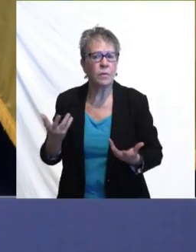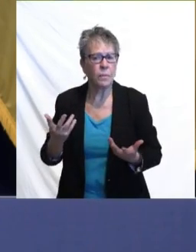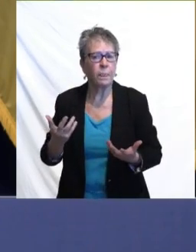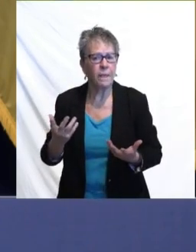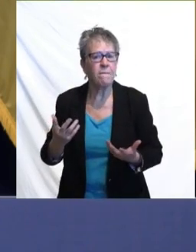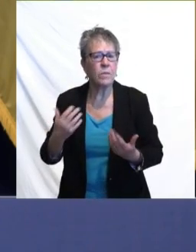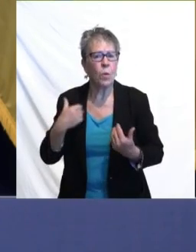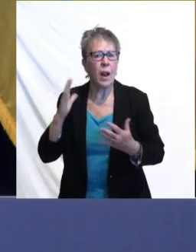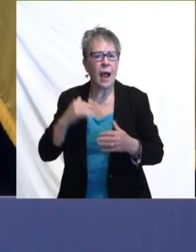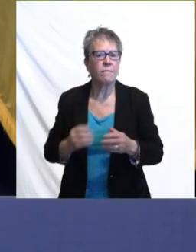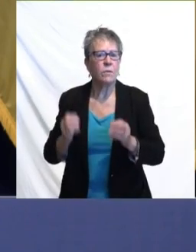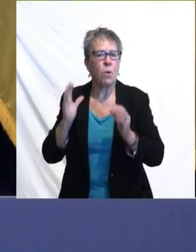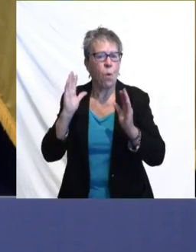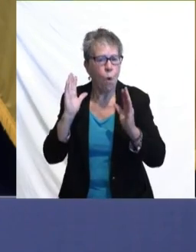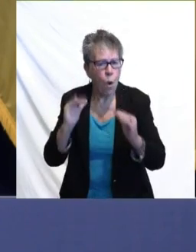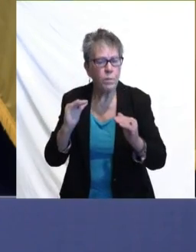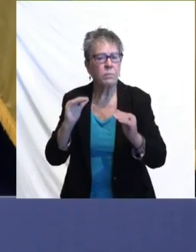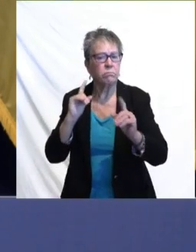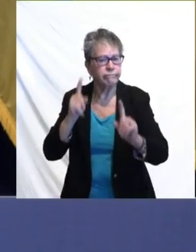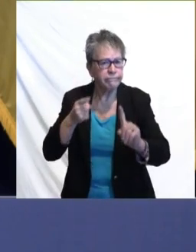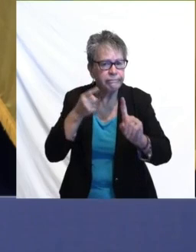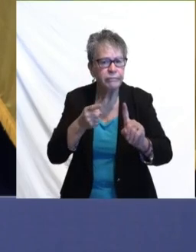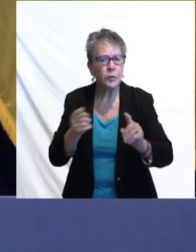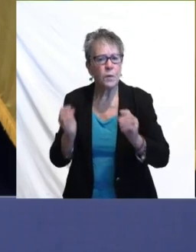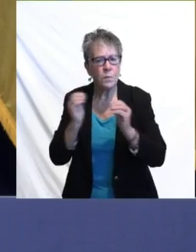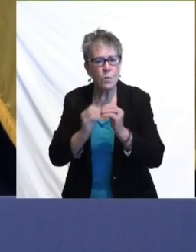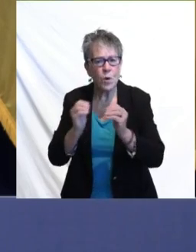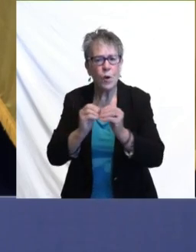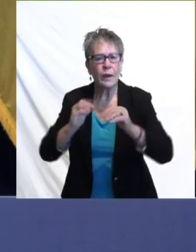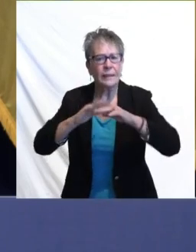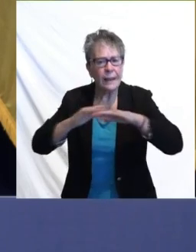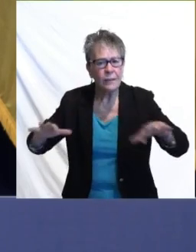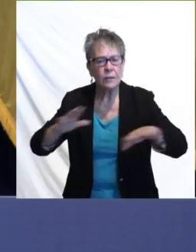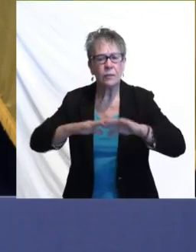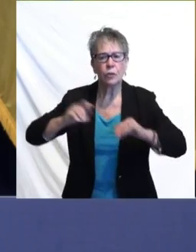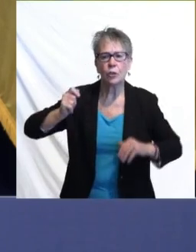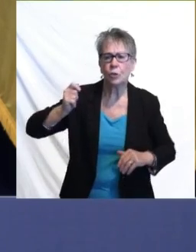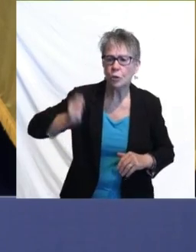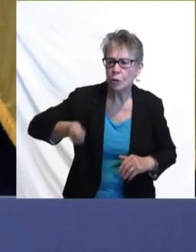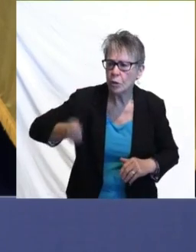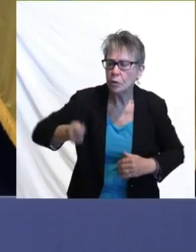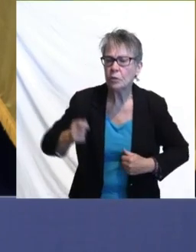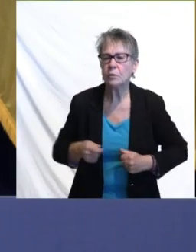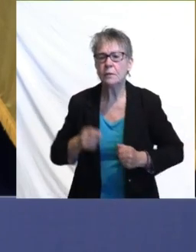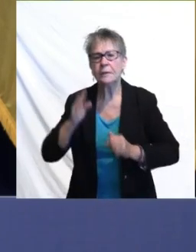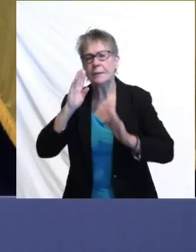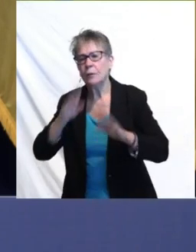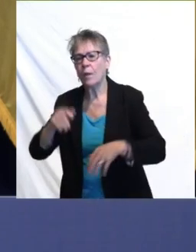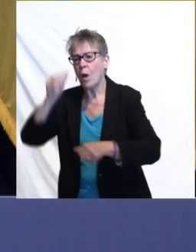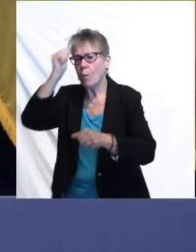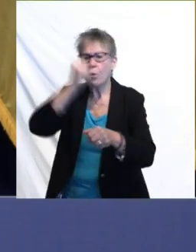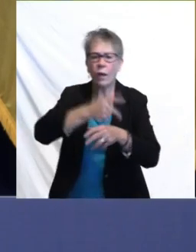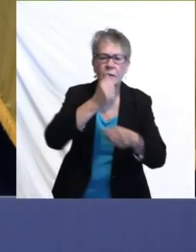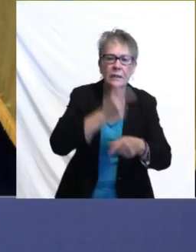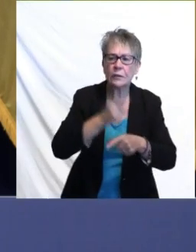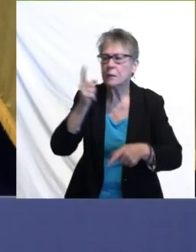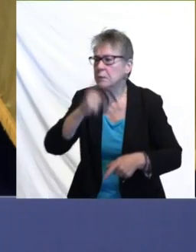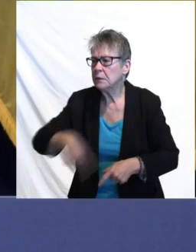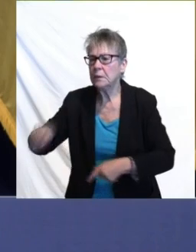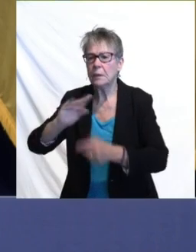sisters in the broad, diverse communities that we have, the ones that I probably have spent the most amount of